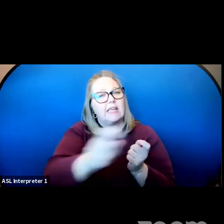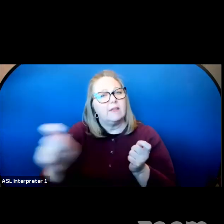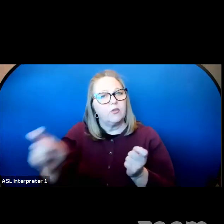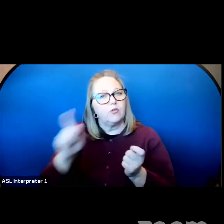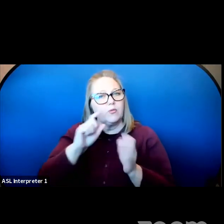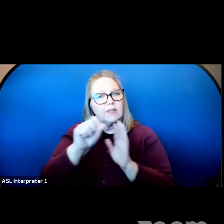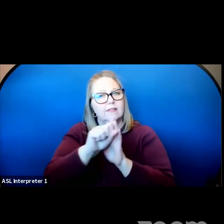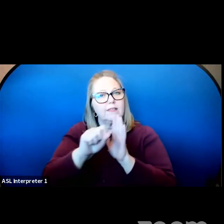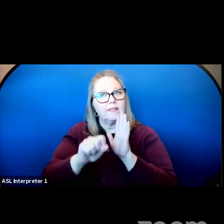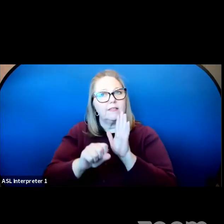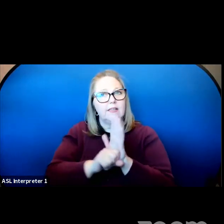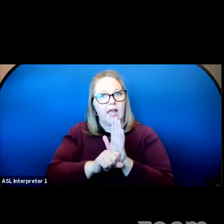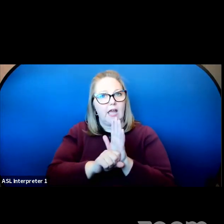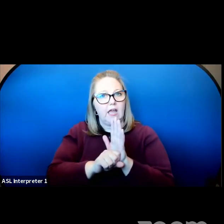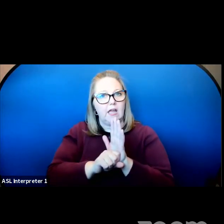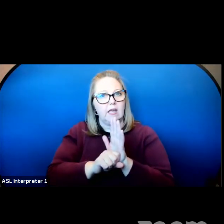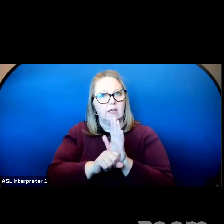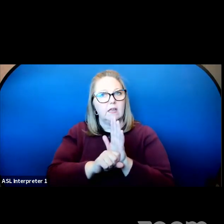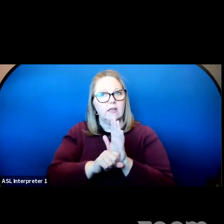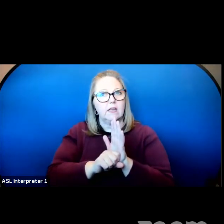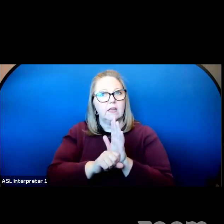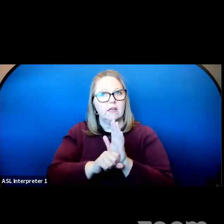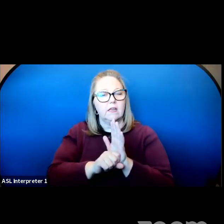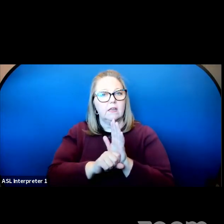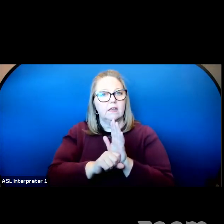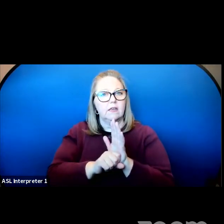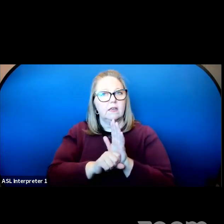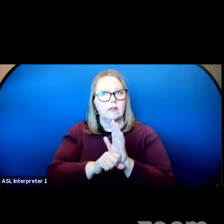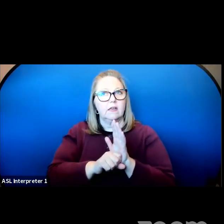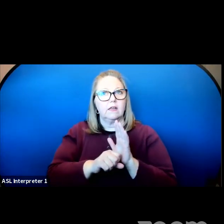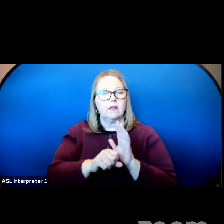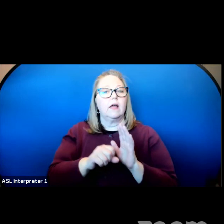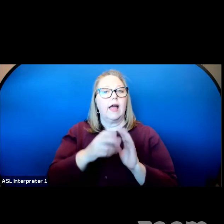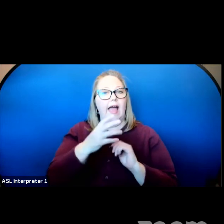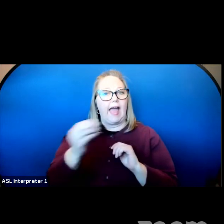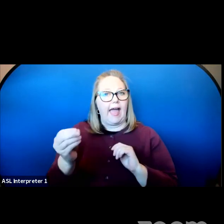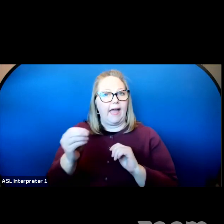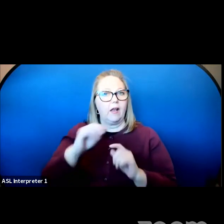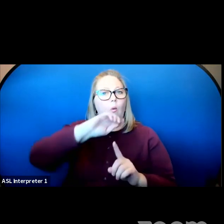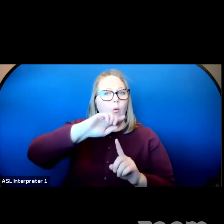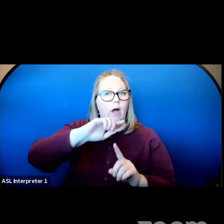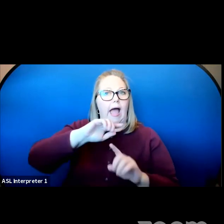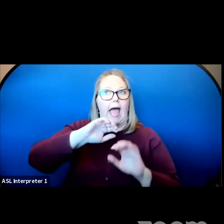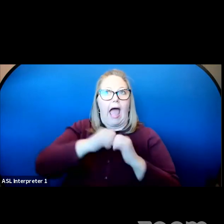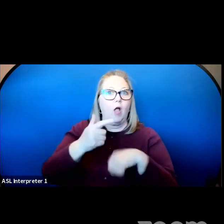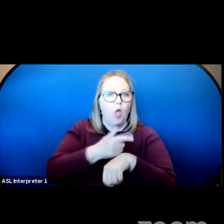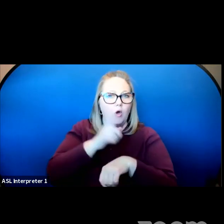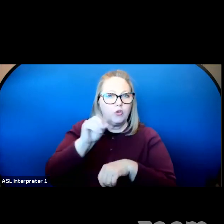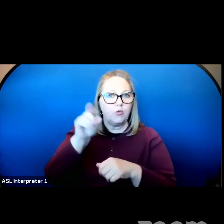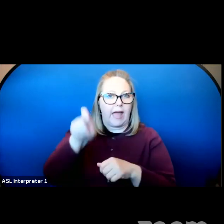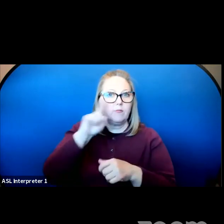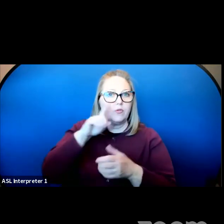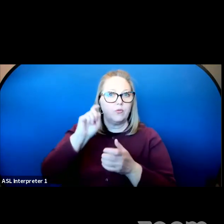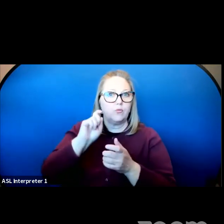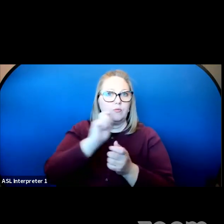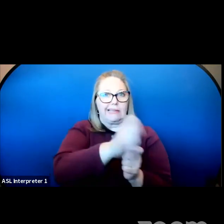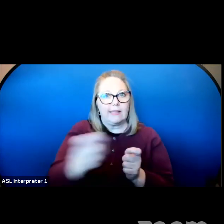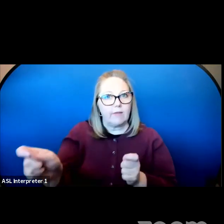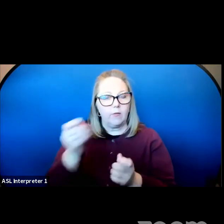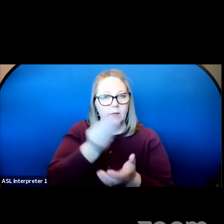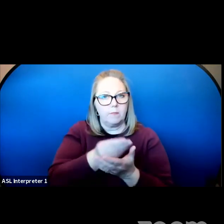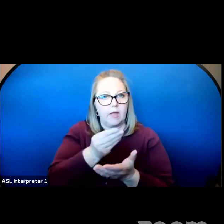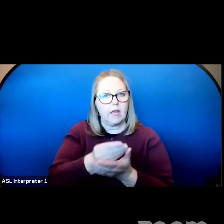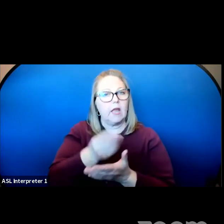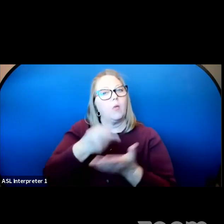program, the rules of it, i.e., when does it have to be spent, the money, and what percentage of the